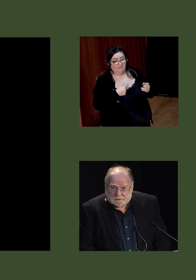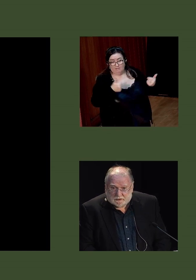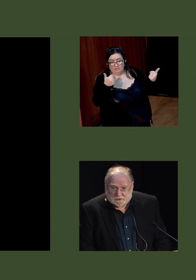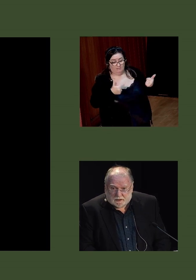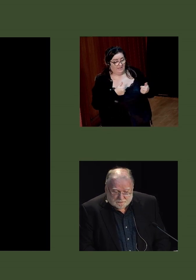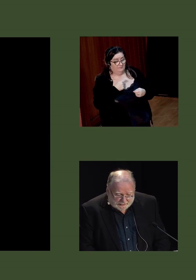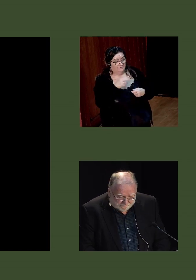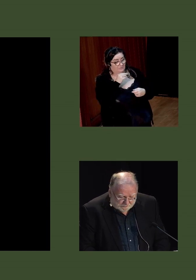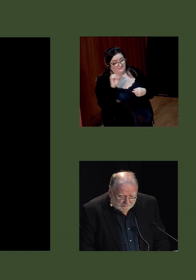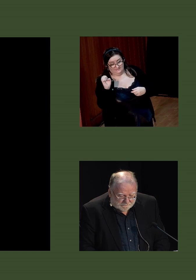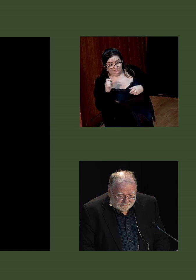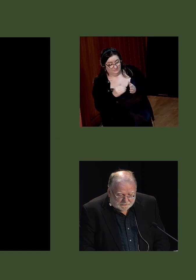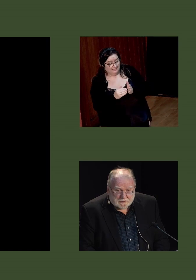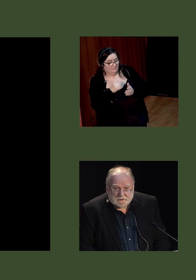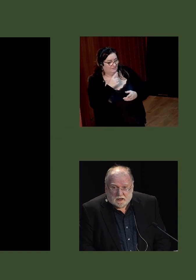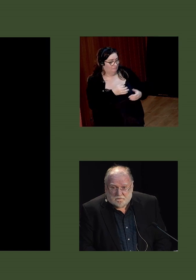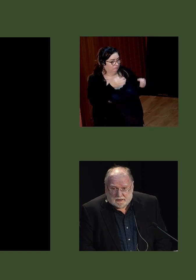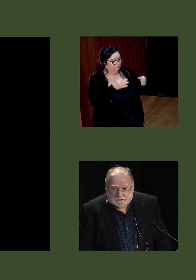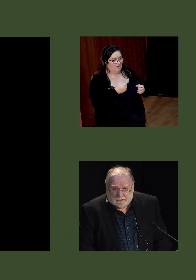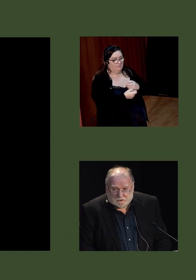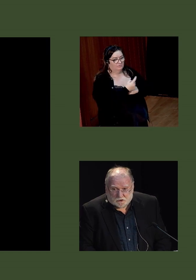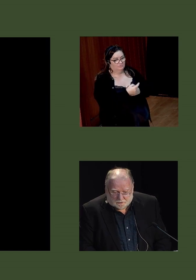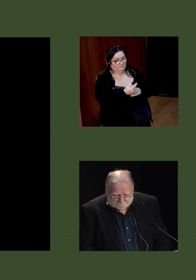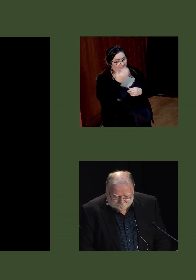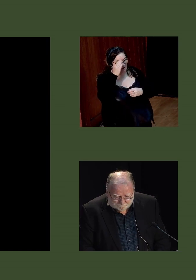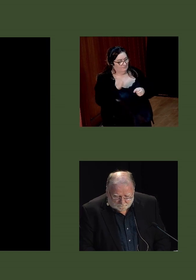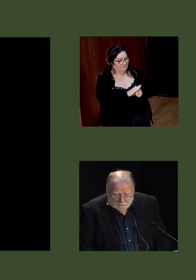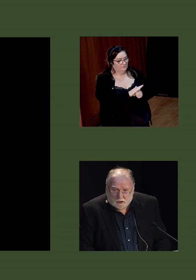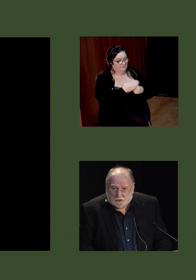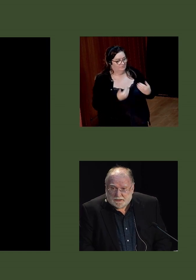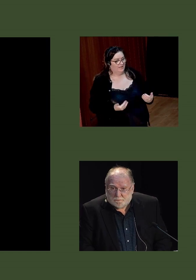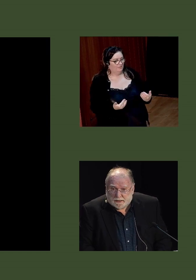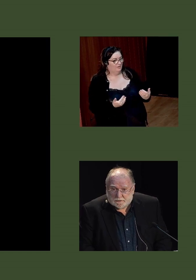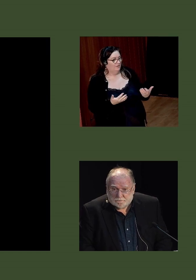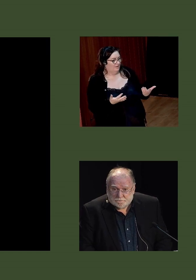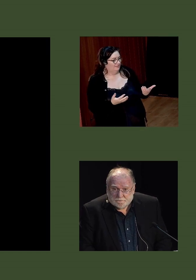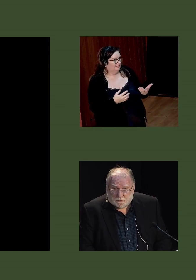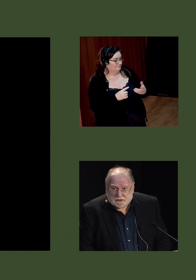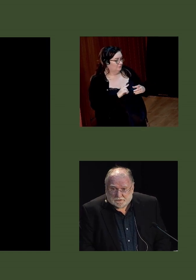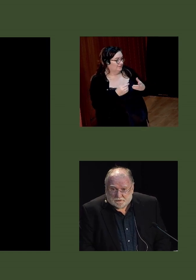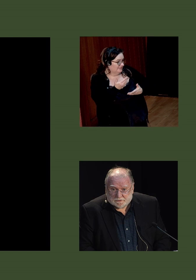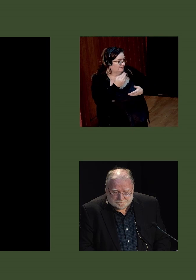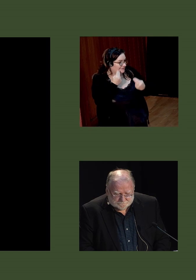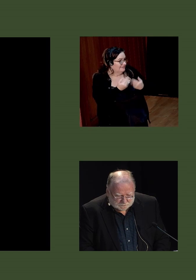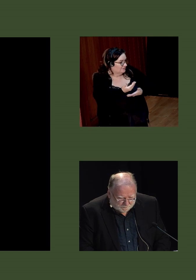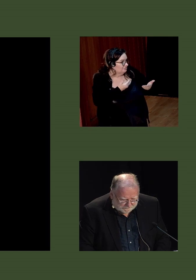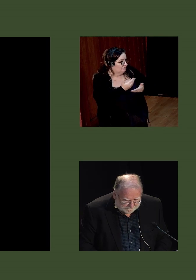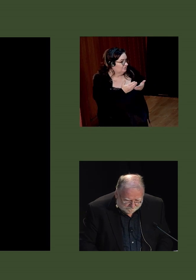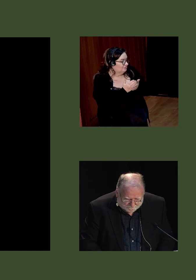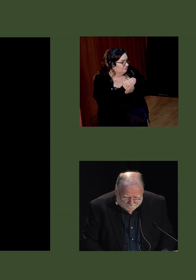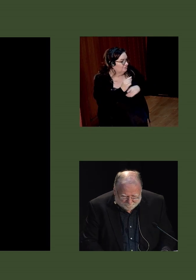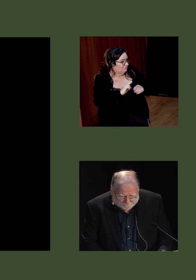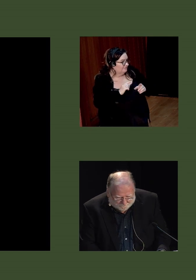Irish language. And there's no other aspect of our history that can be discussed through the particular mediums. Is the